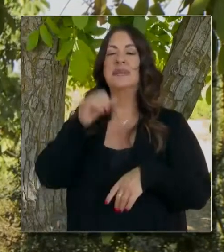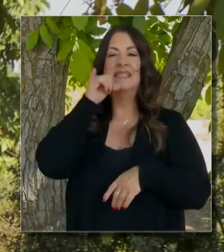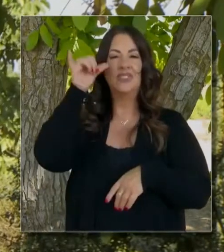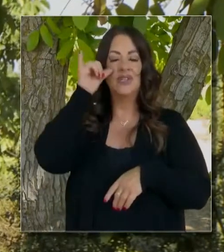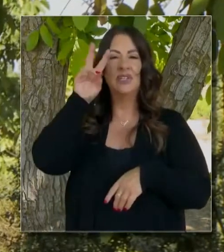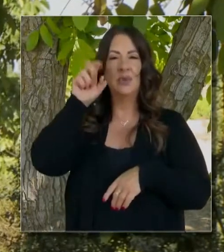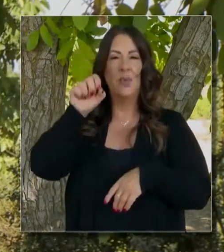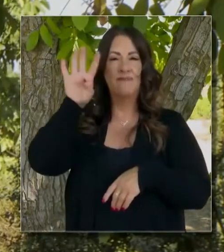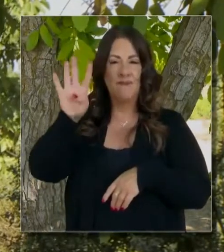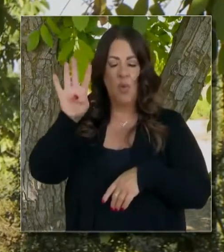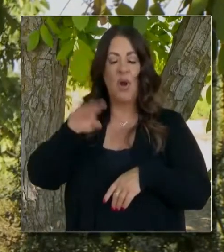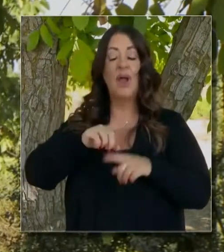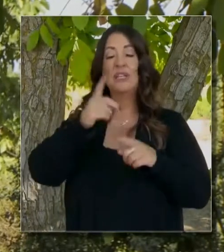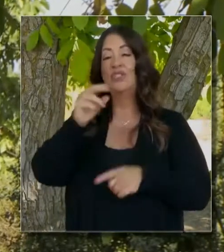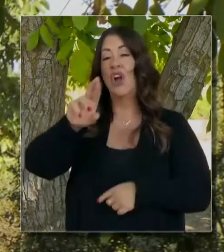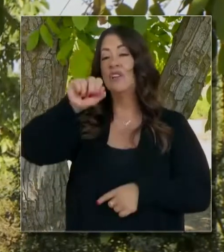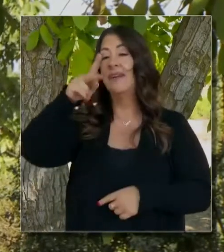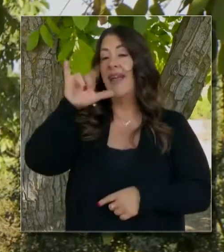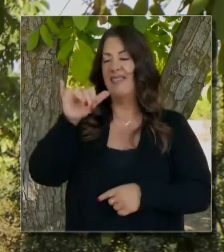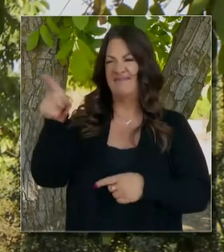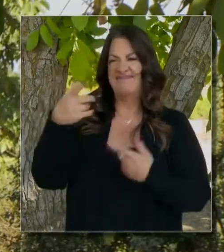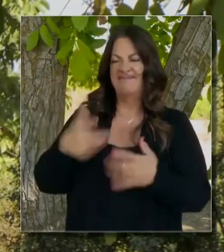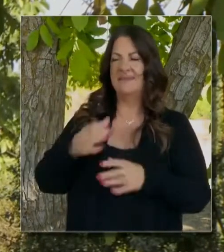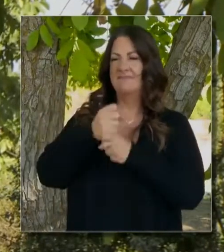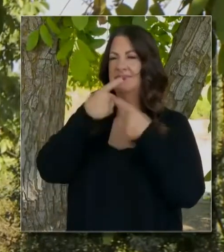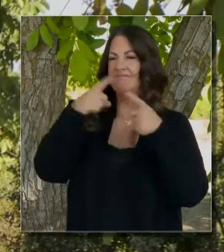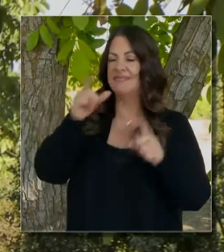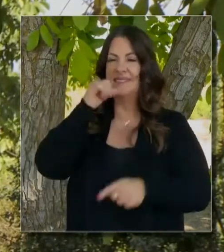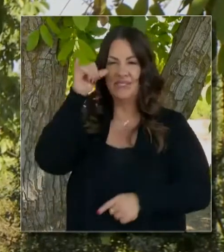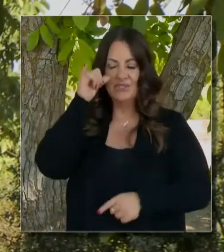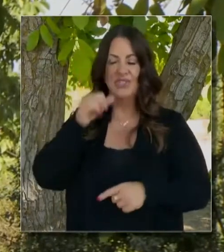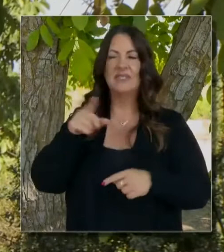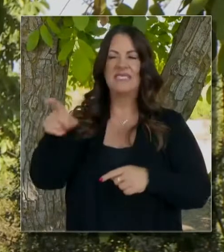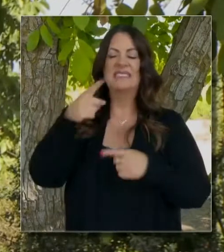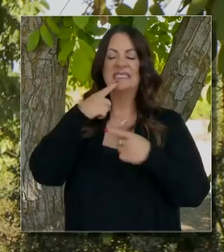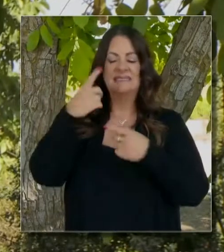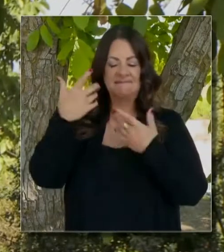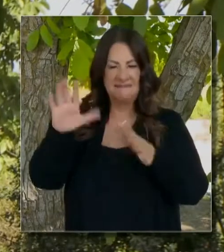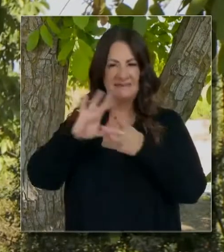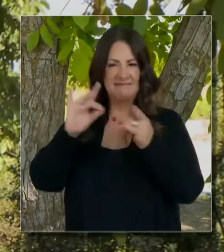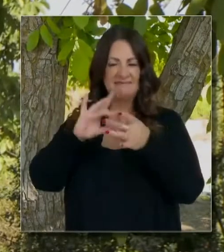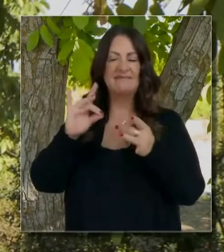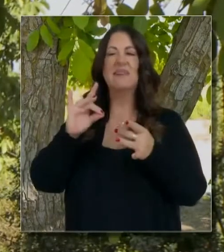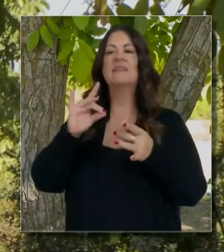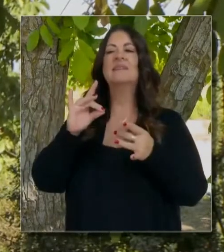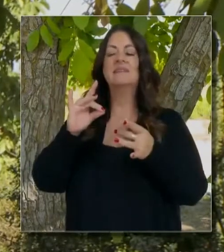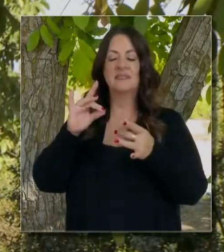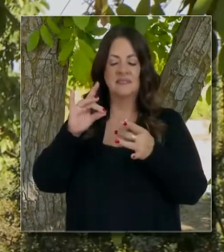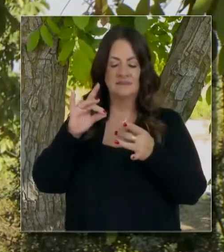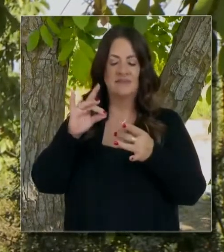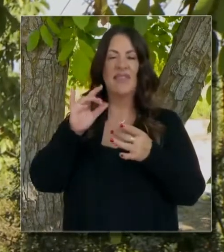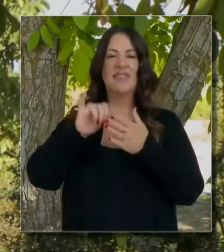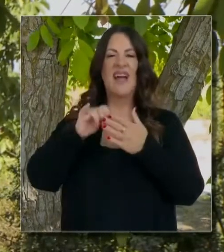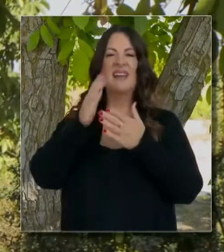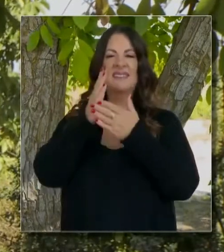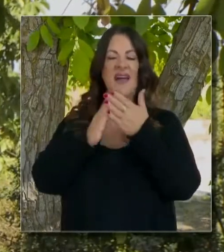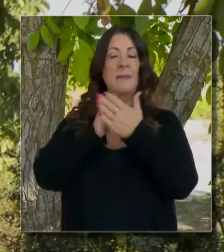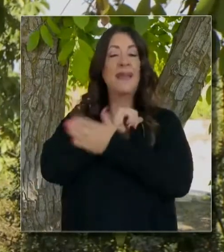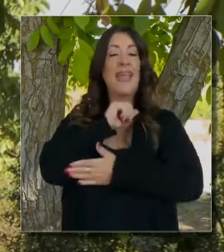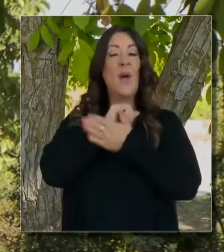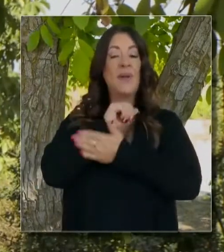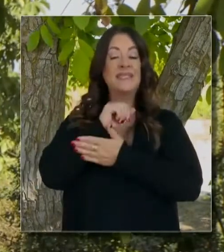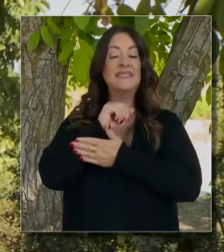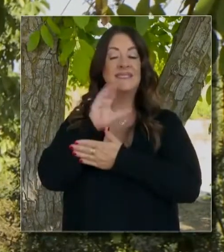Yesterday, Dr. Galley made some announcements about a number of counties that are moving into less restrictive tiers.